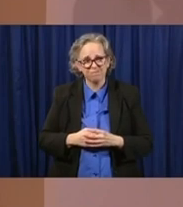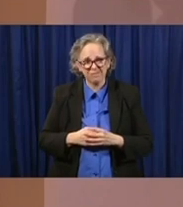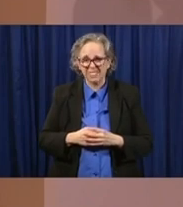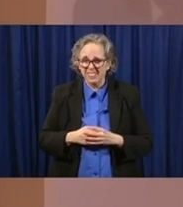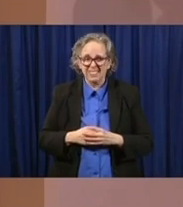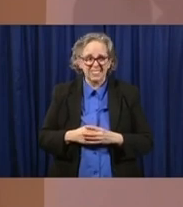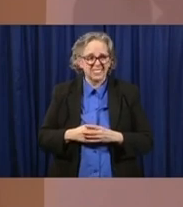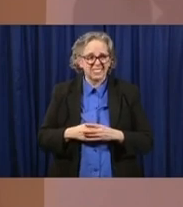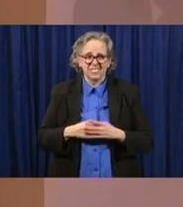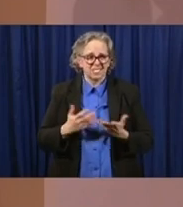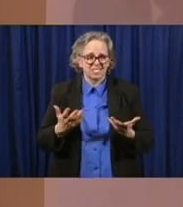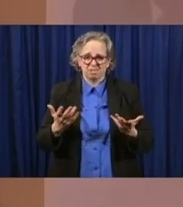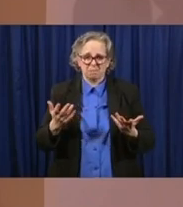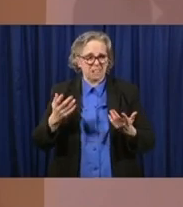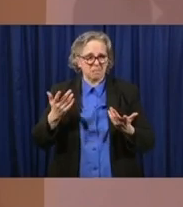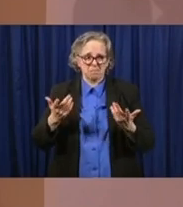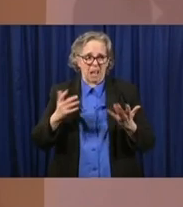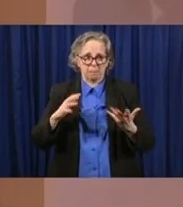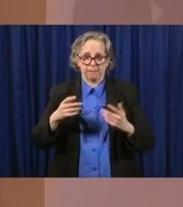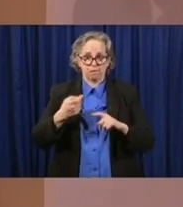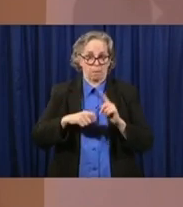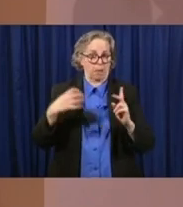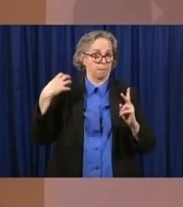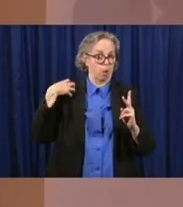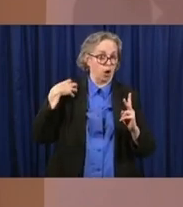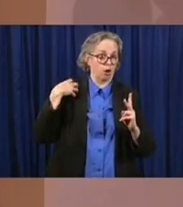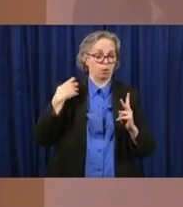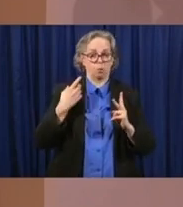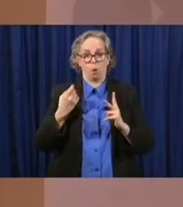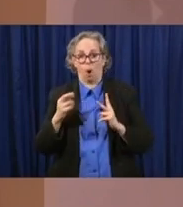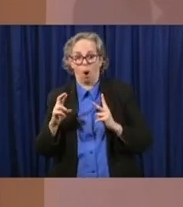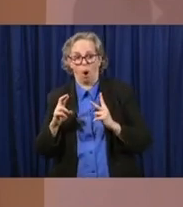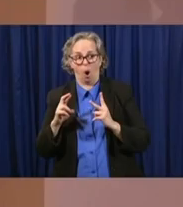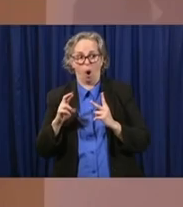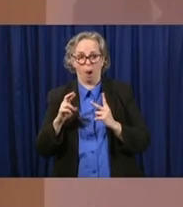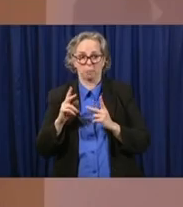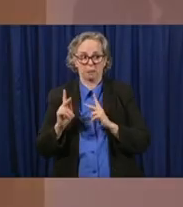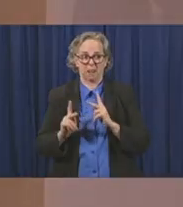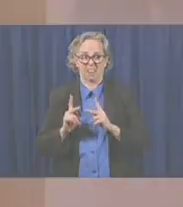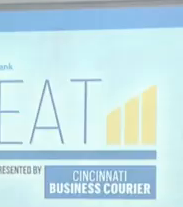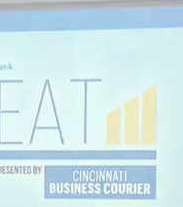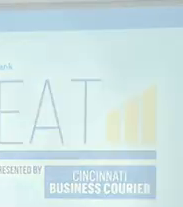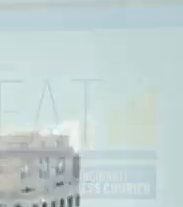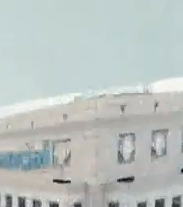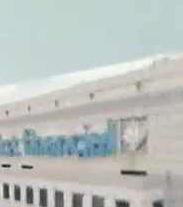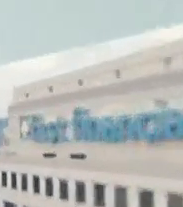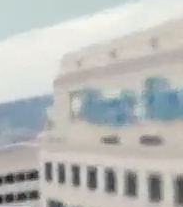going to come from the employers or from the people who are unemployed, and you just have to strike the right balance.